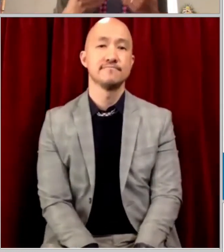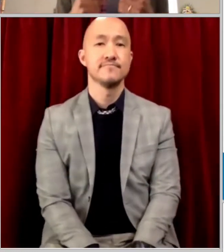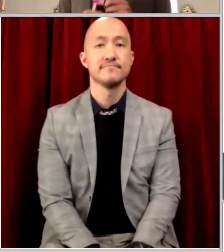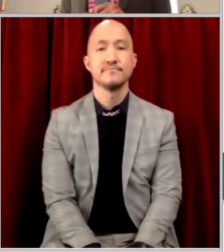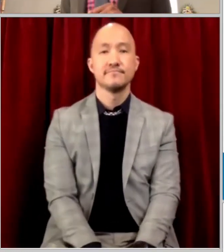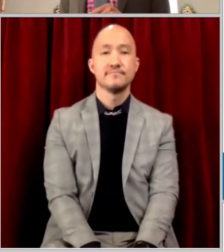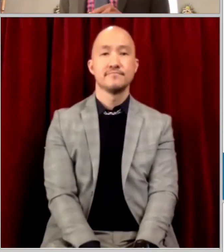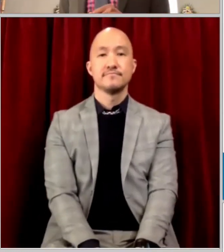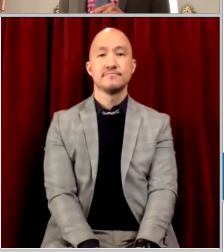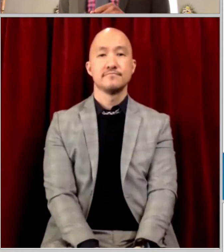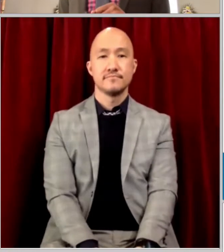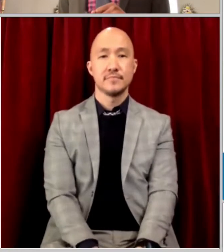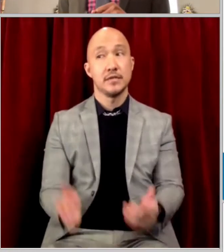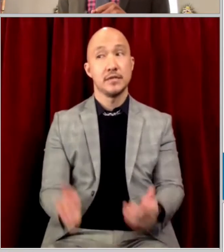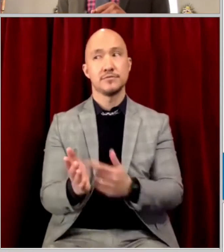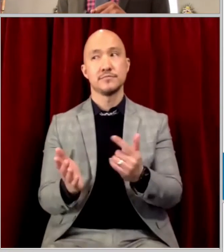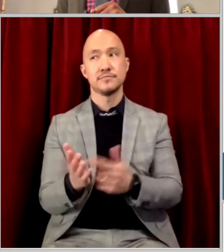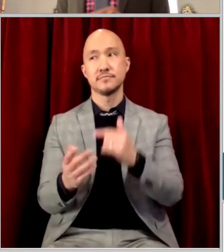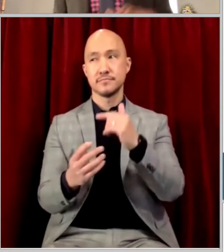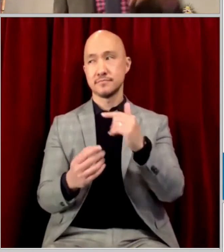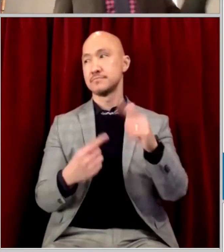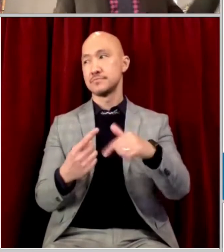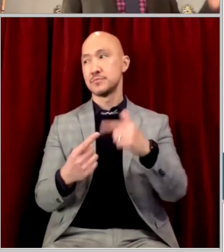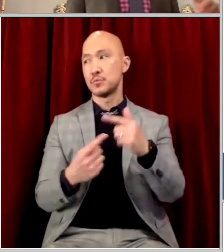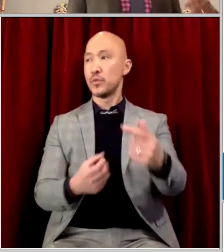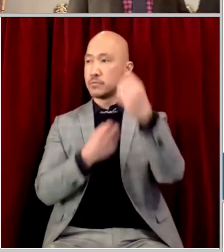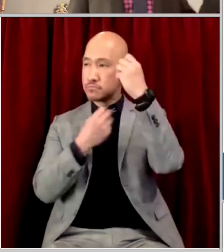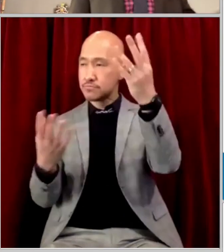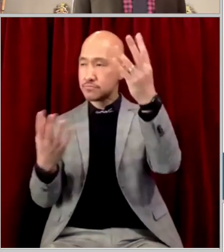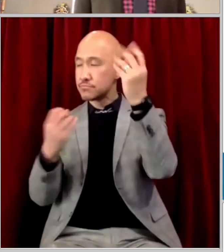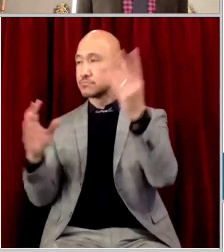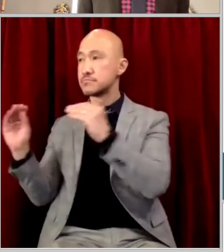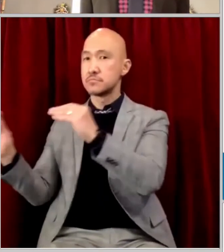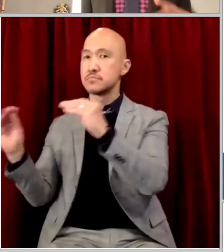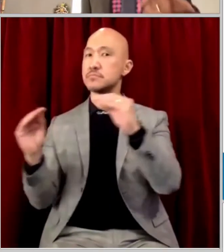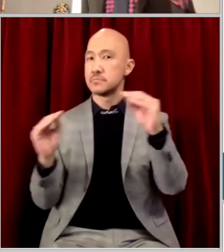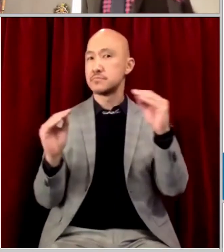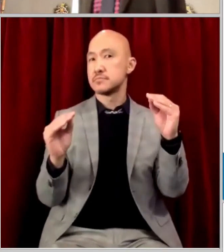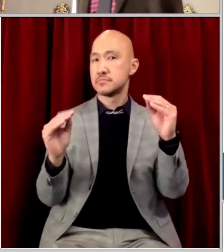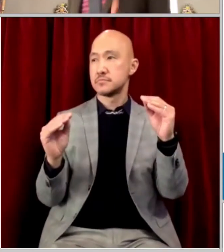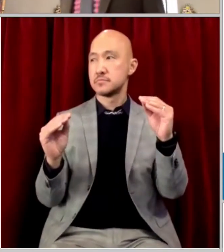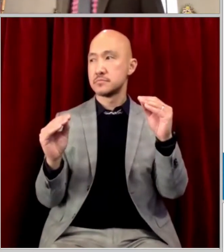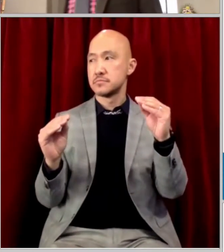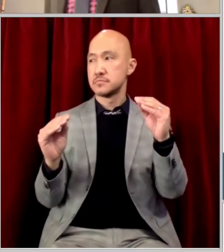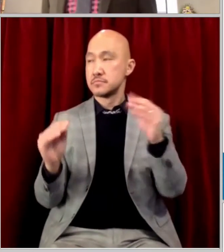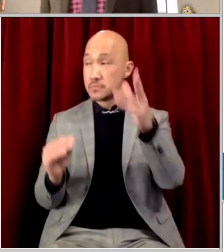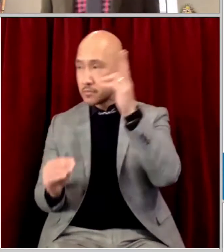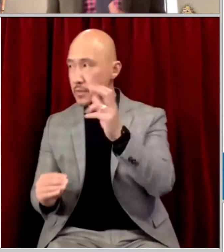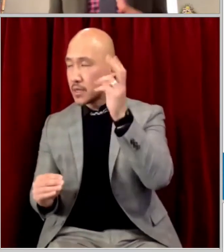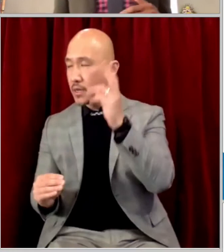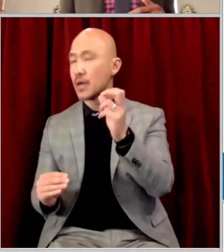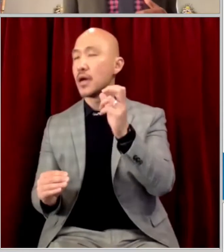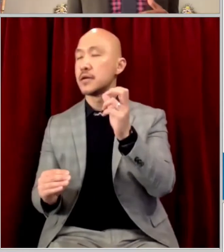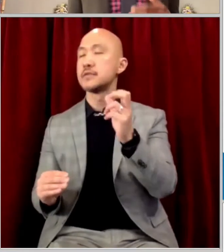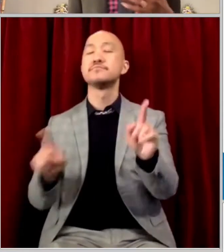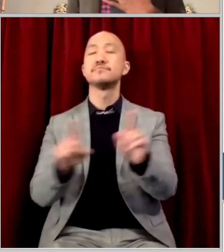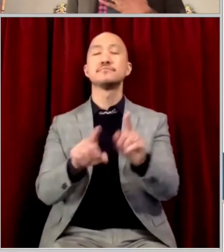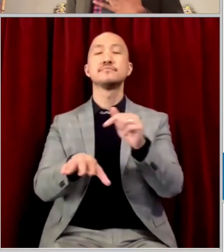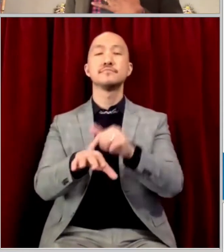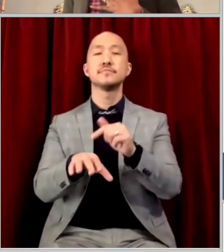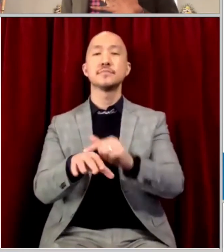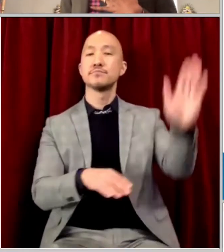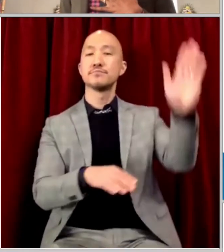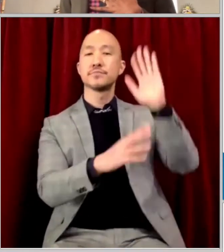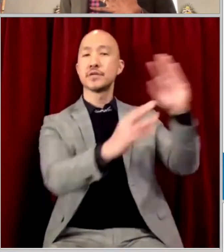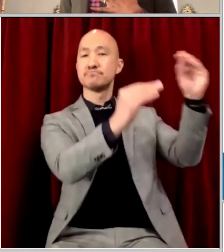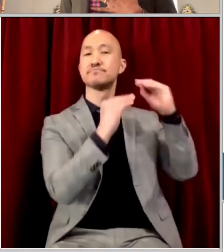I'm really sharing with myself too. As I talk about God and I talk about Jesus, guess what? I'm